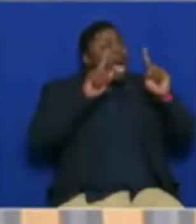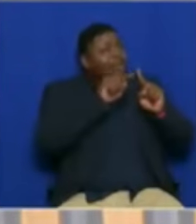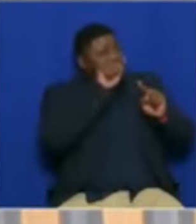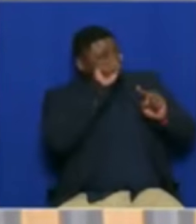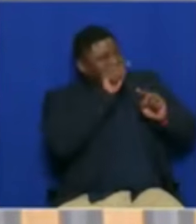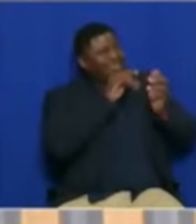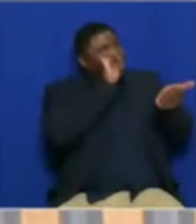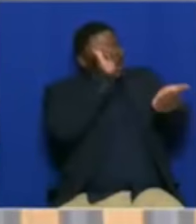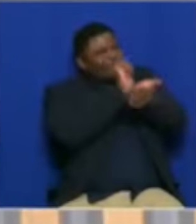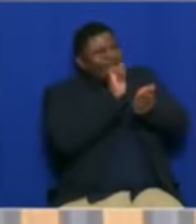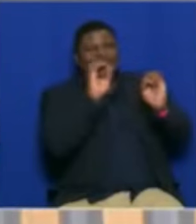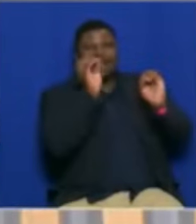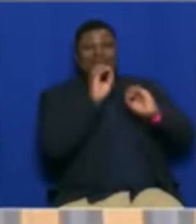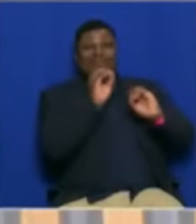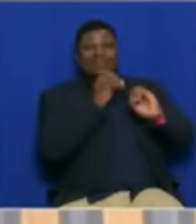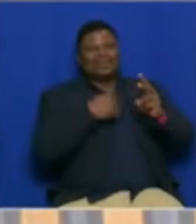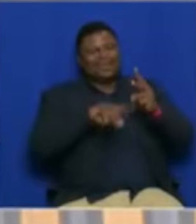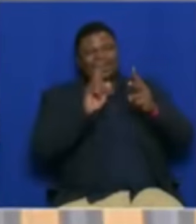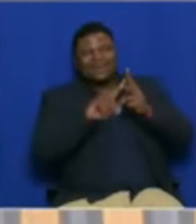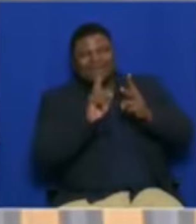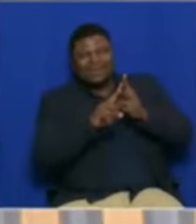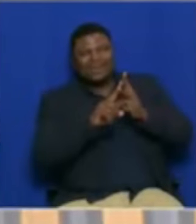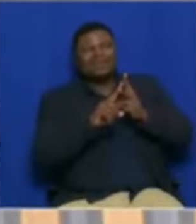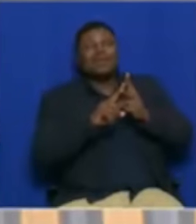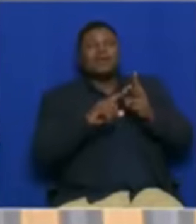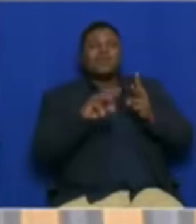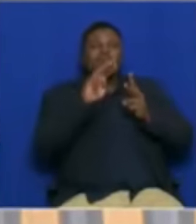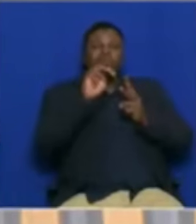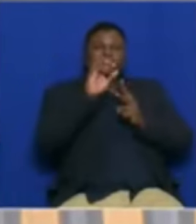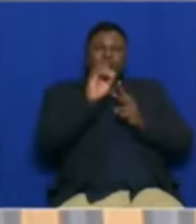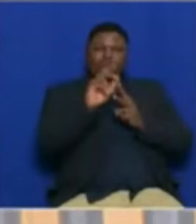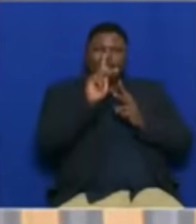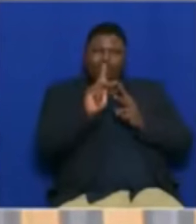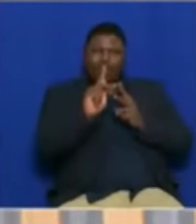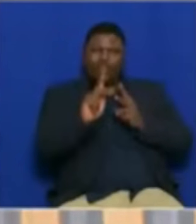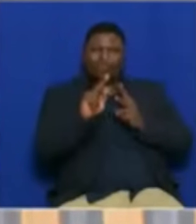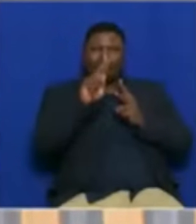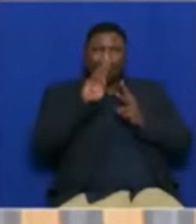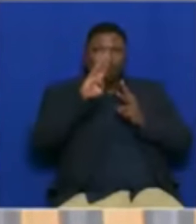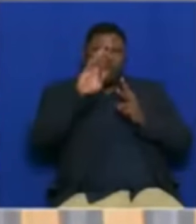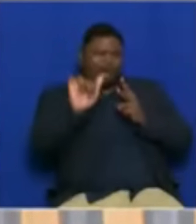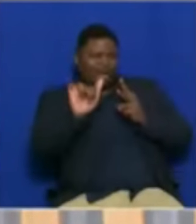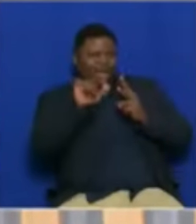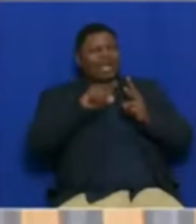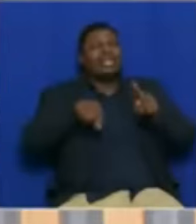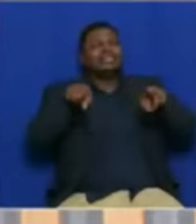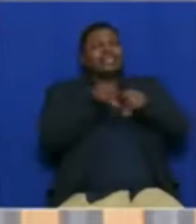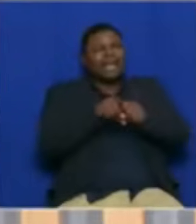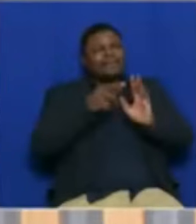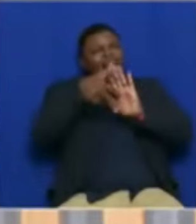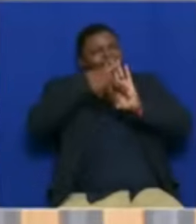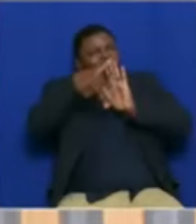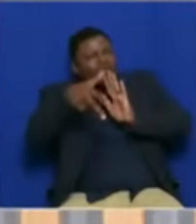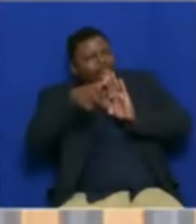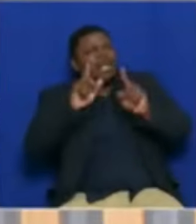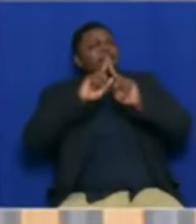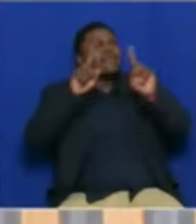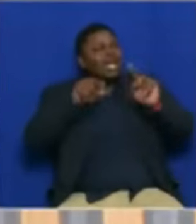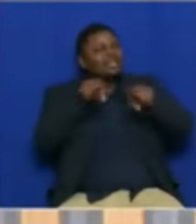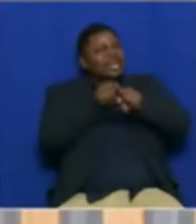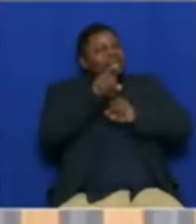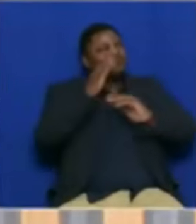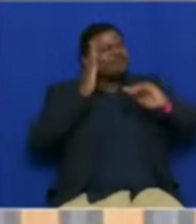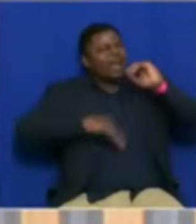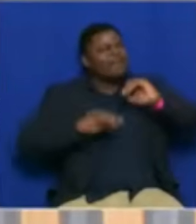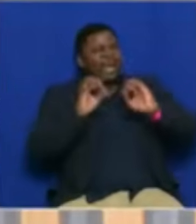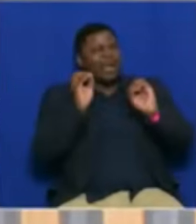arrest them. You don't include them in your list of the people who did wrong about constituting the panel. The bottom line